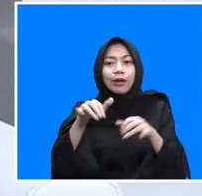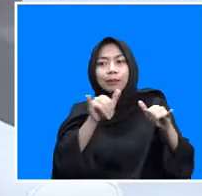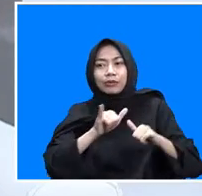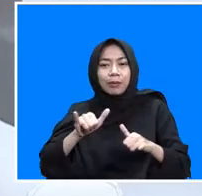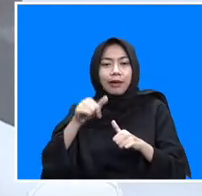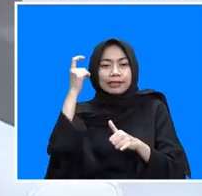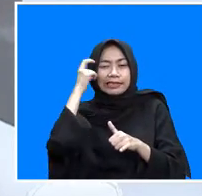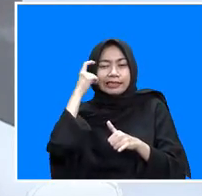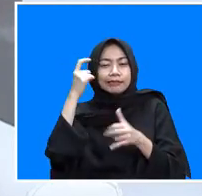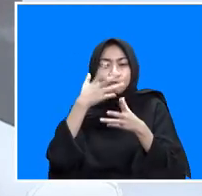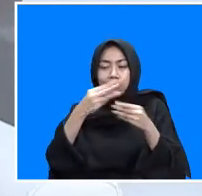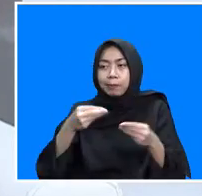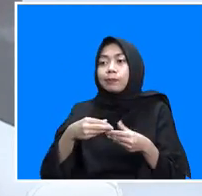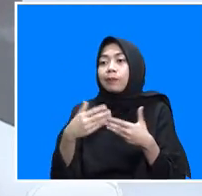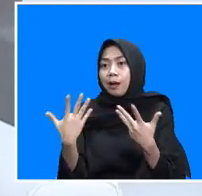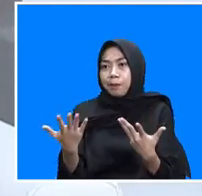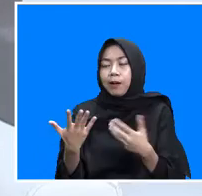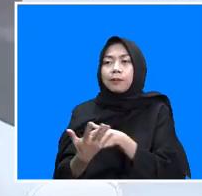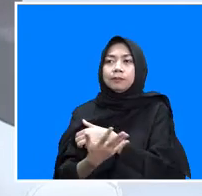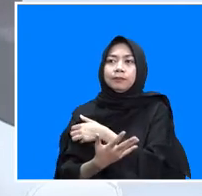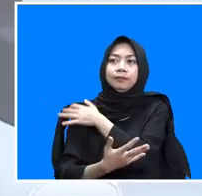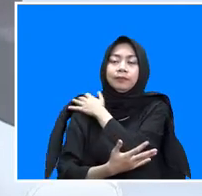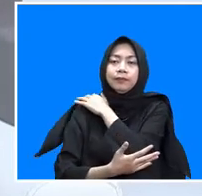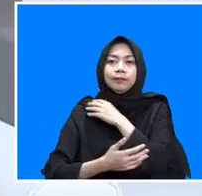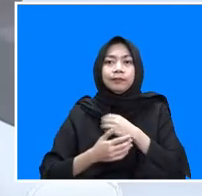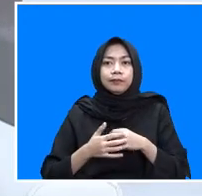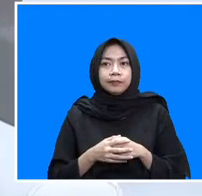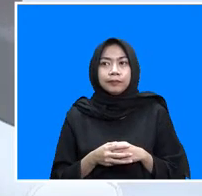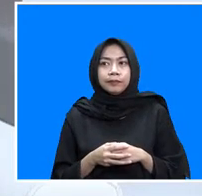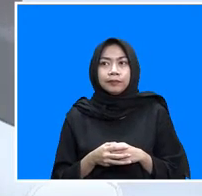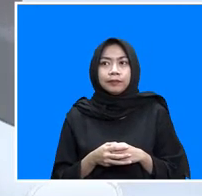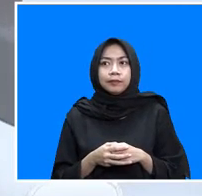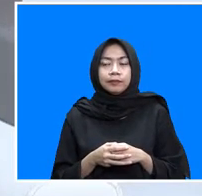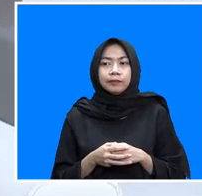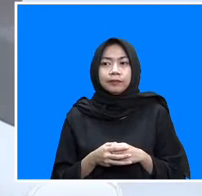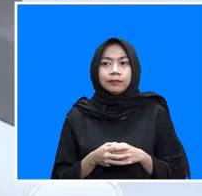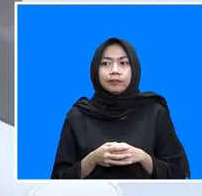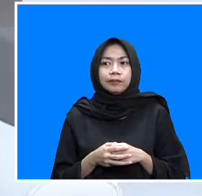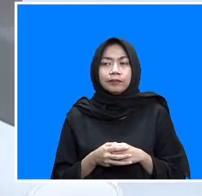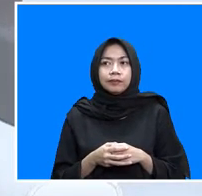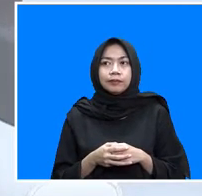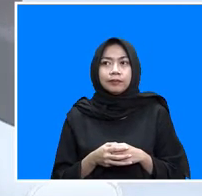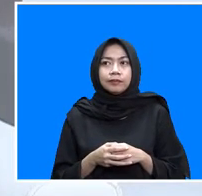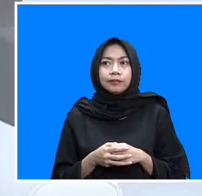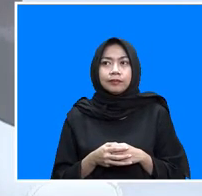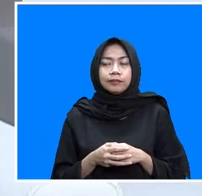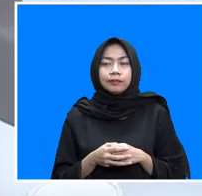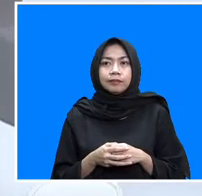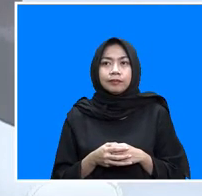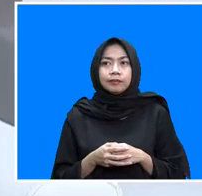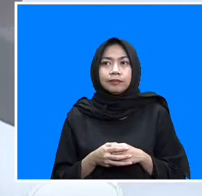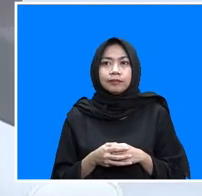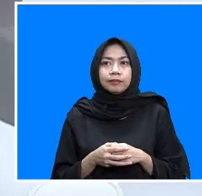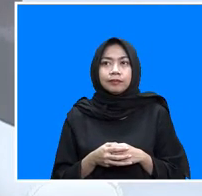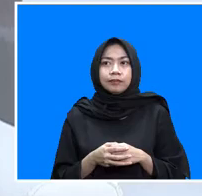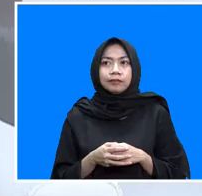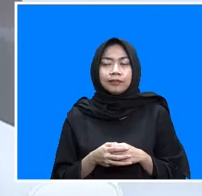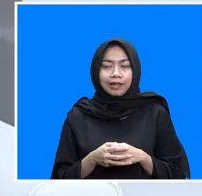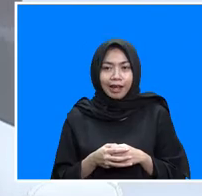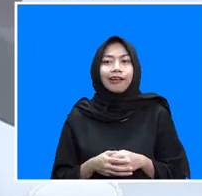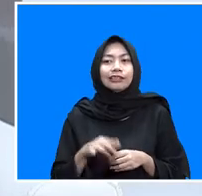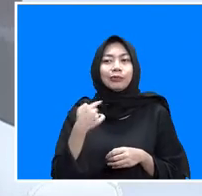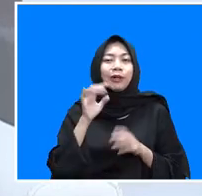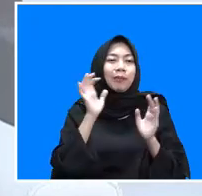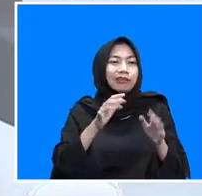address. I think, one of the figures I have kind of in front of me is that if we kind of think about the sort of